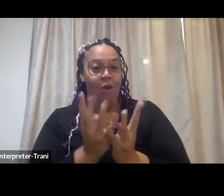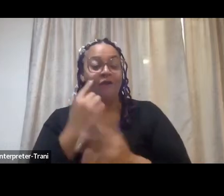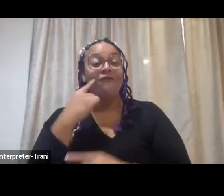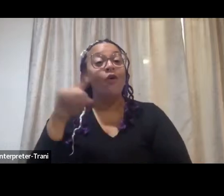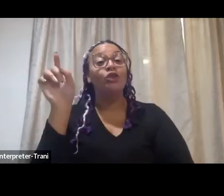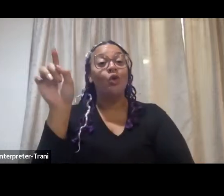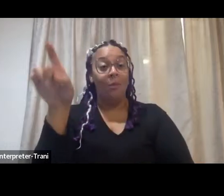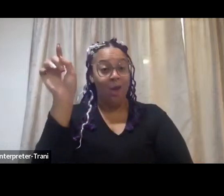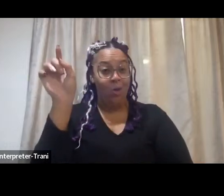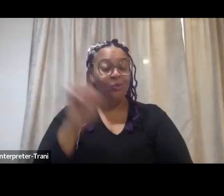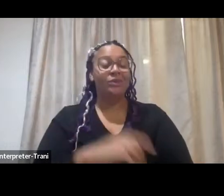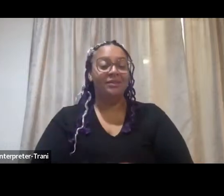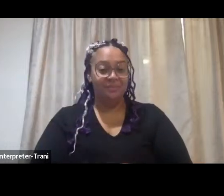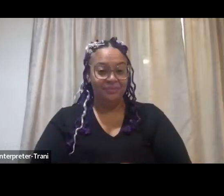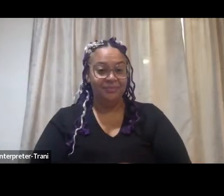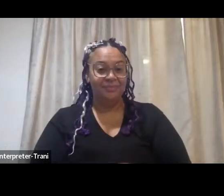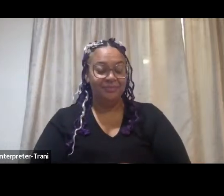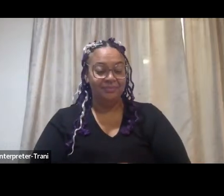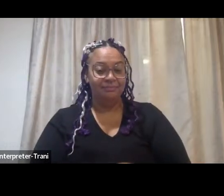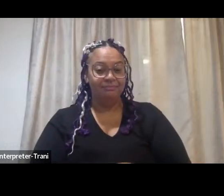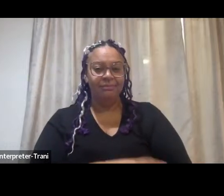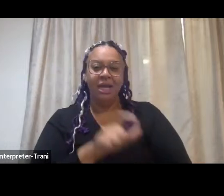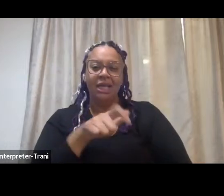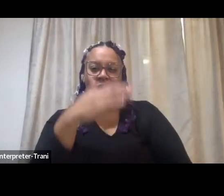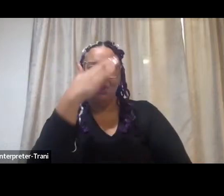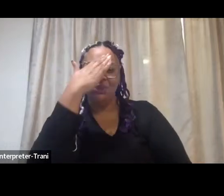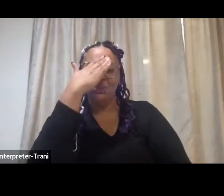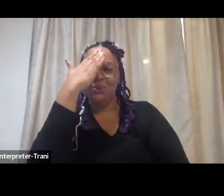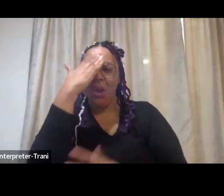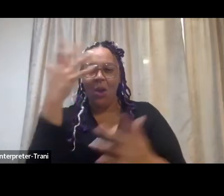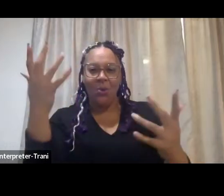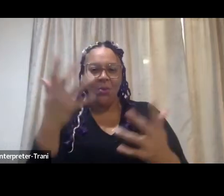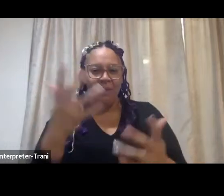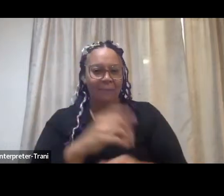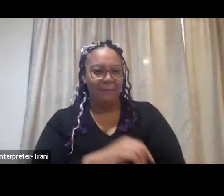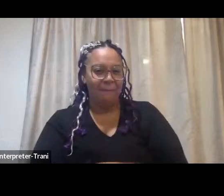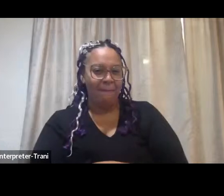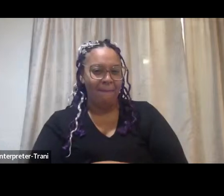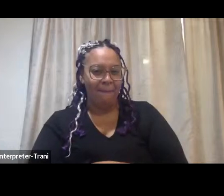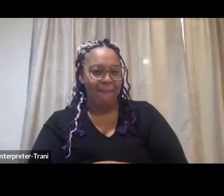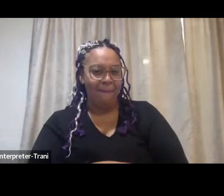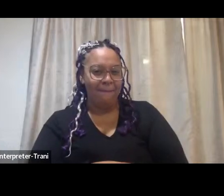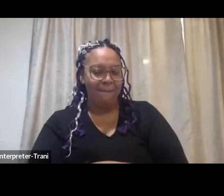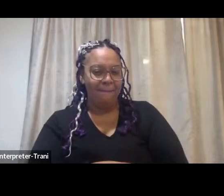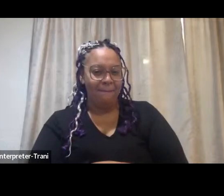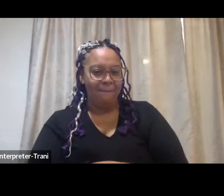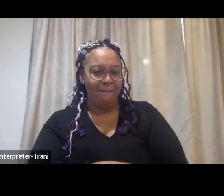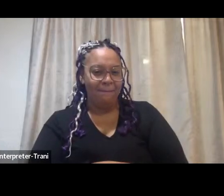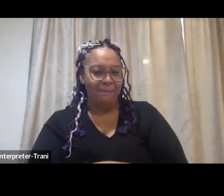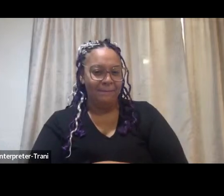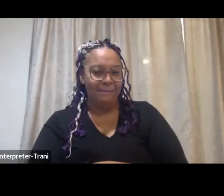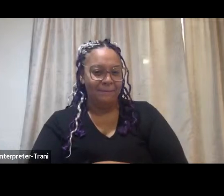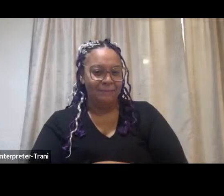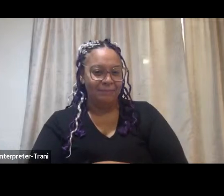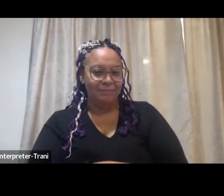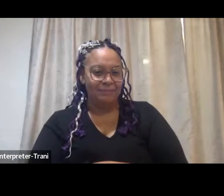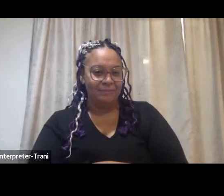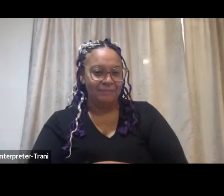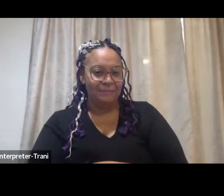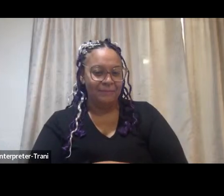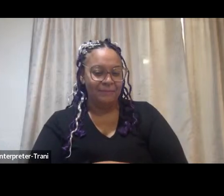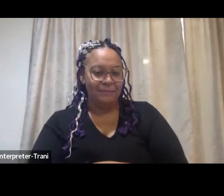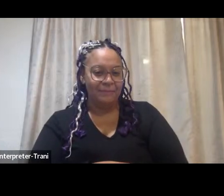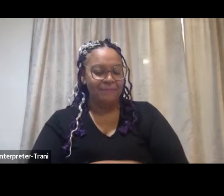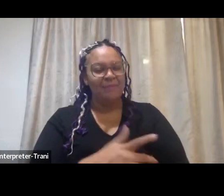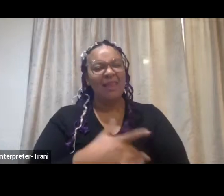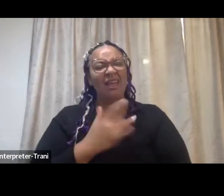Scorpios. What do we need to know? Wow. Okay. Interesting. They're like, you don't need